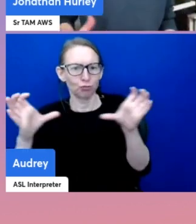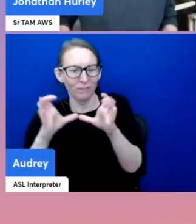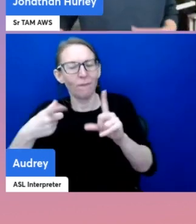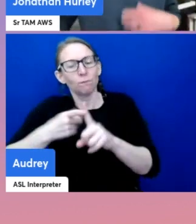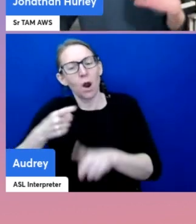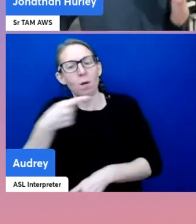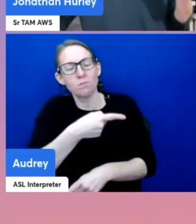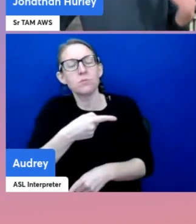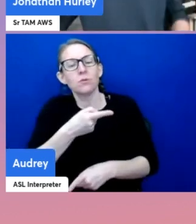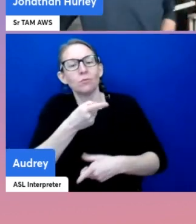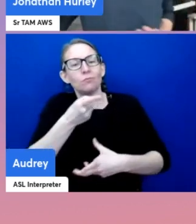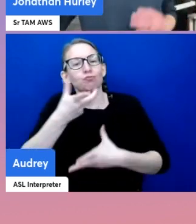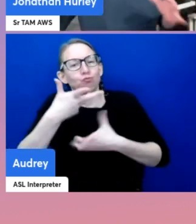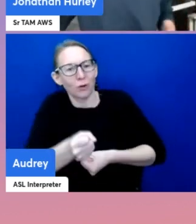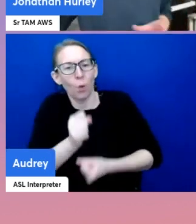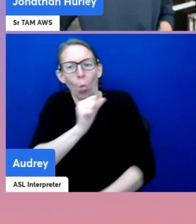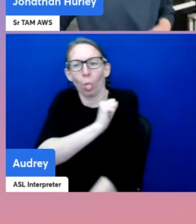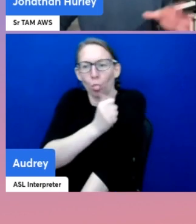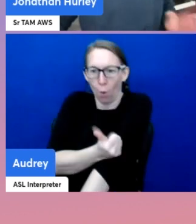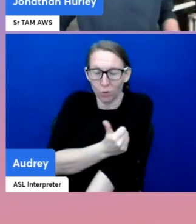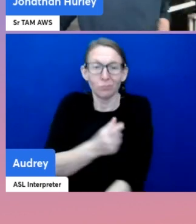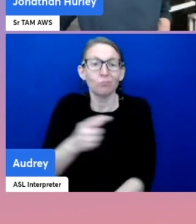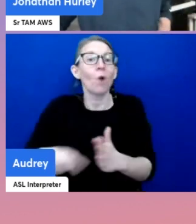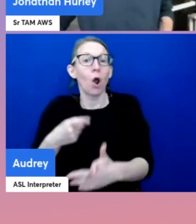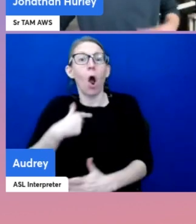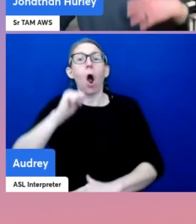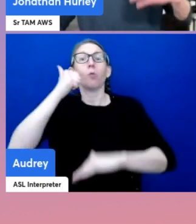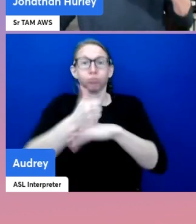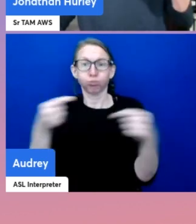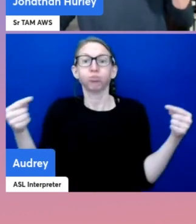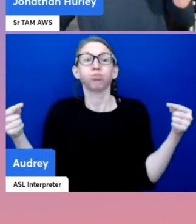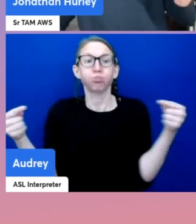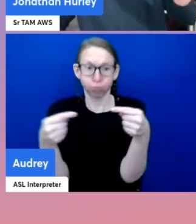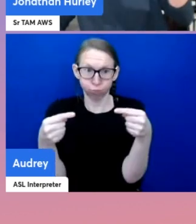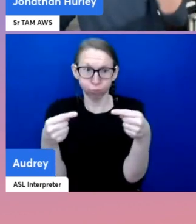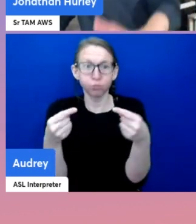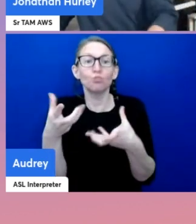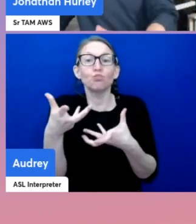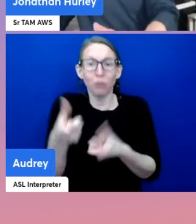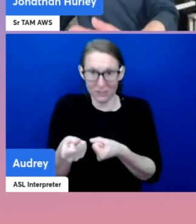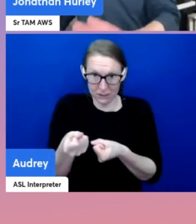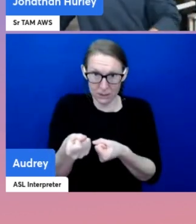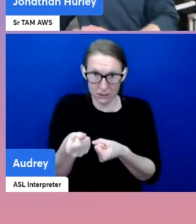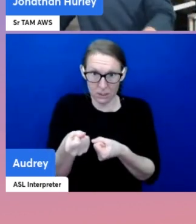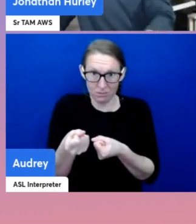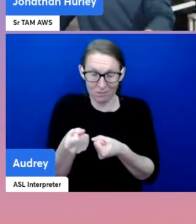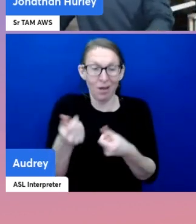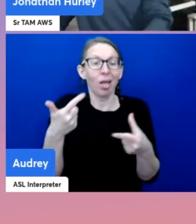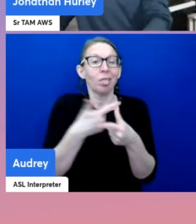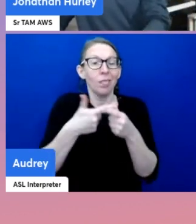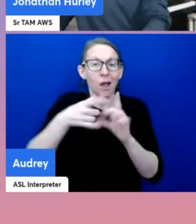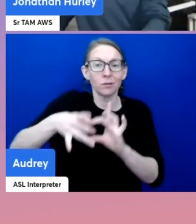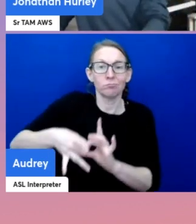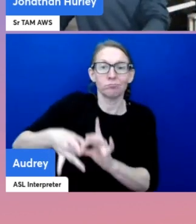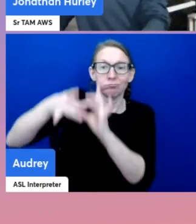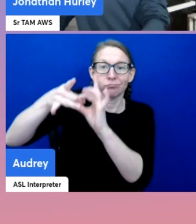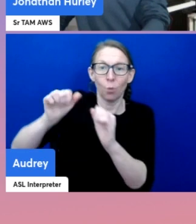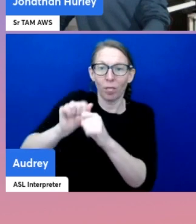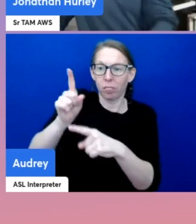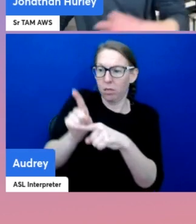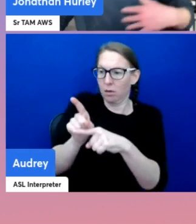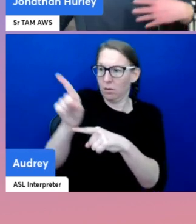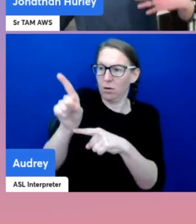certificate authority. Once we establish that trust, we associate it to a specific IAM